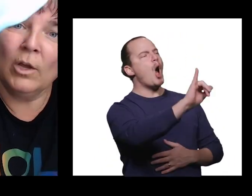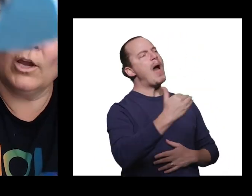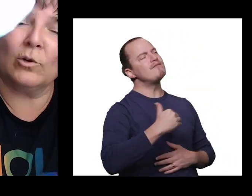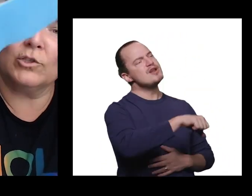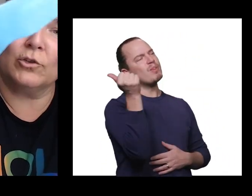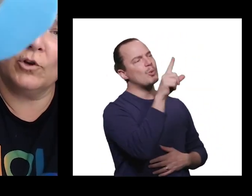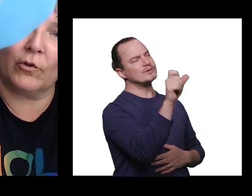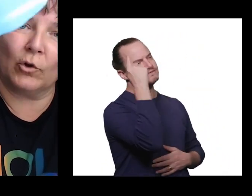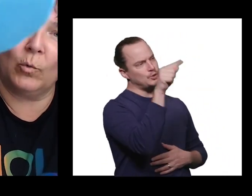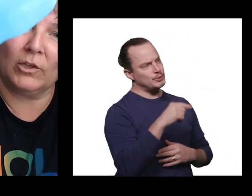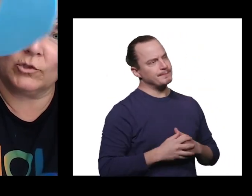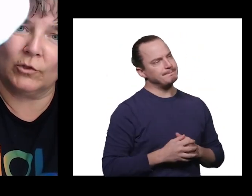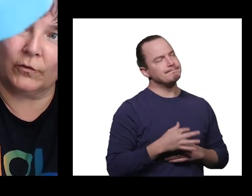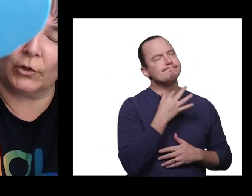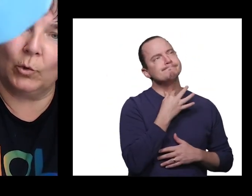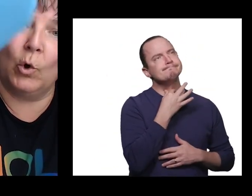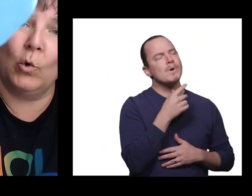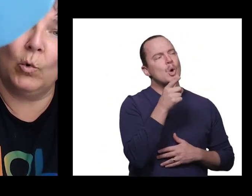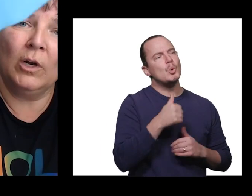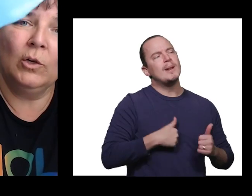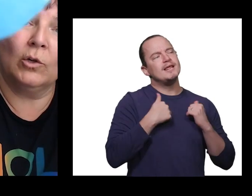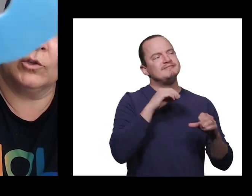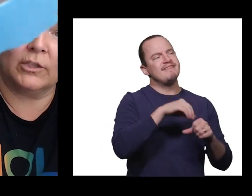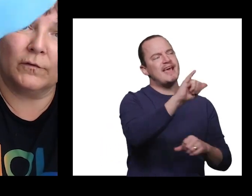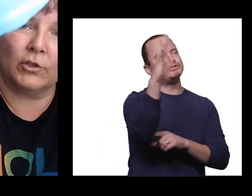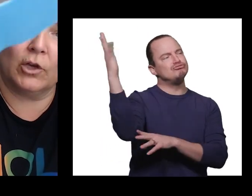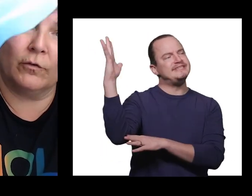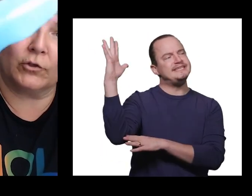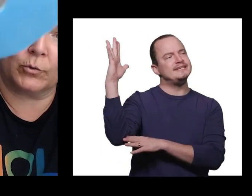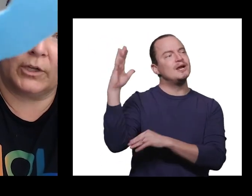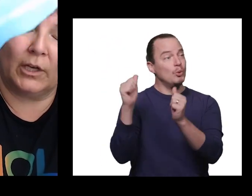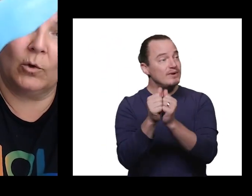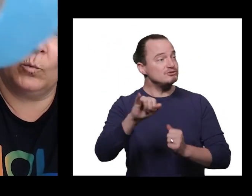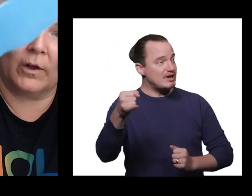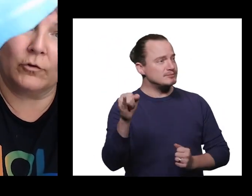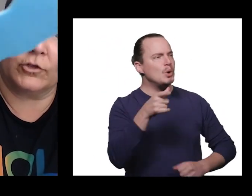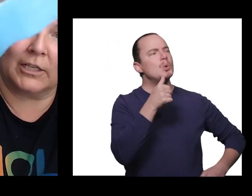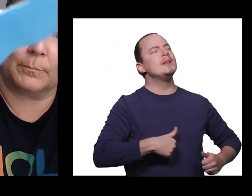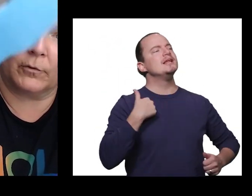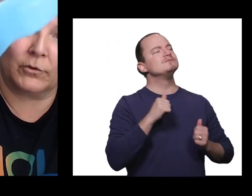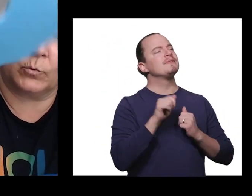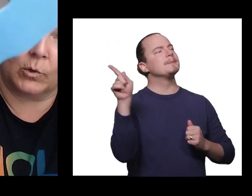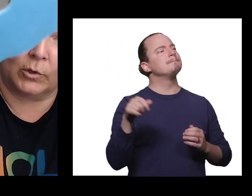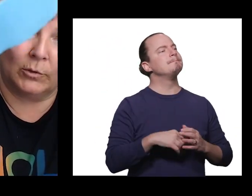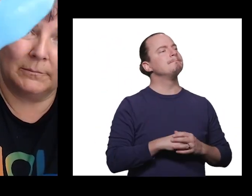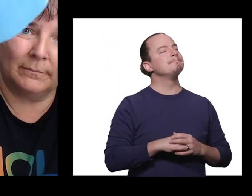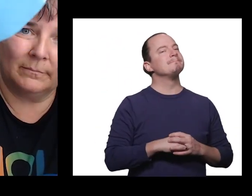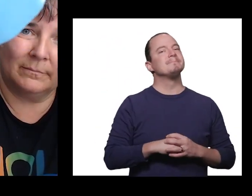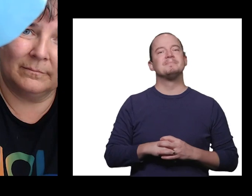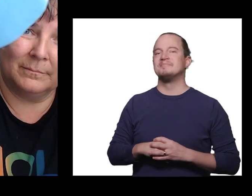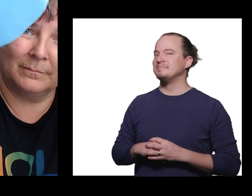Ooh, here is another question for you. Who lives in the tree with Jasper the